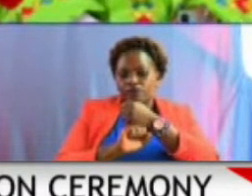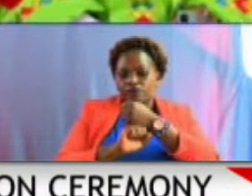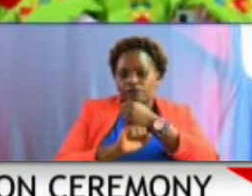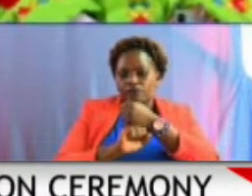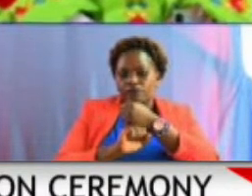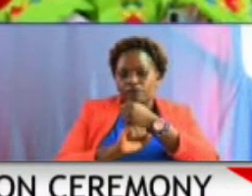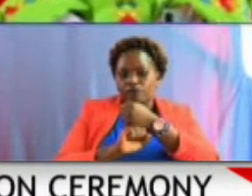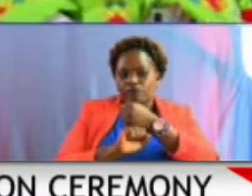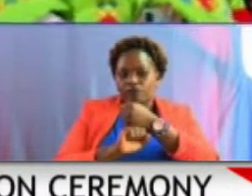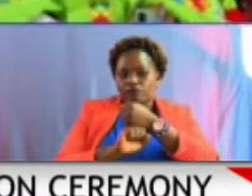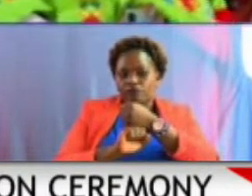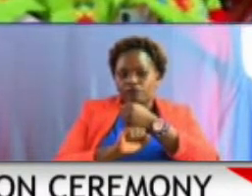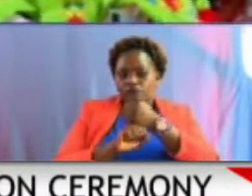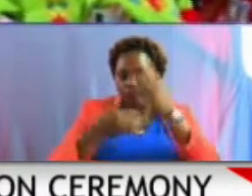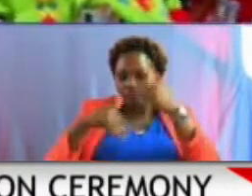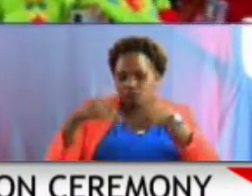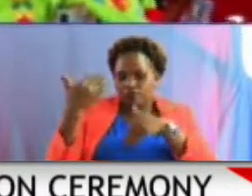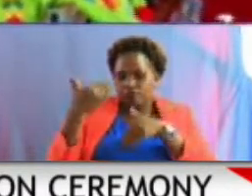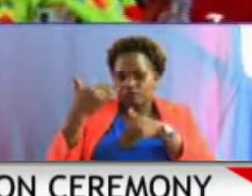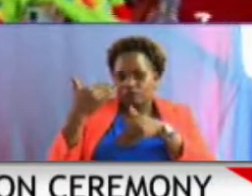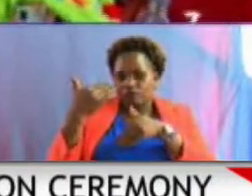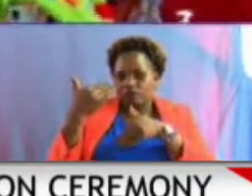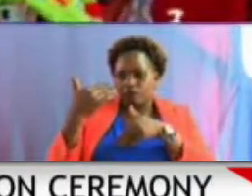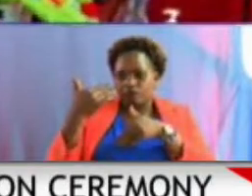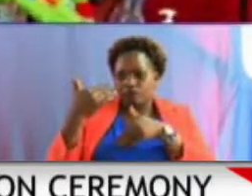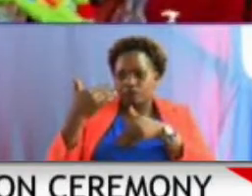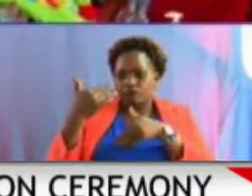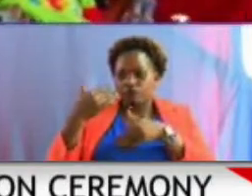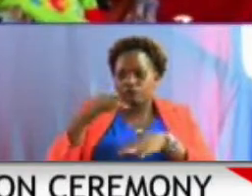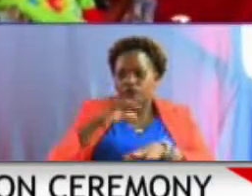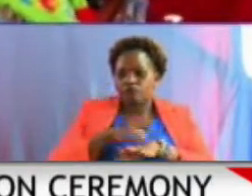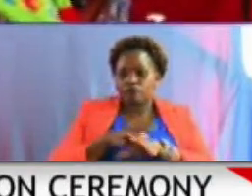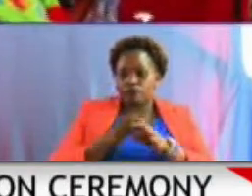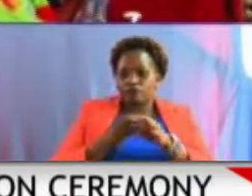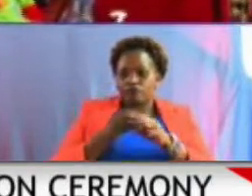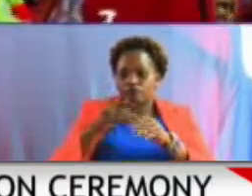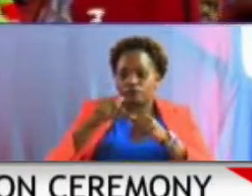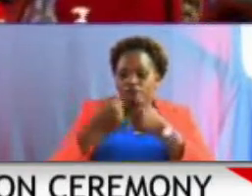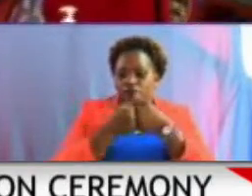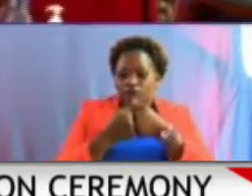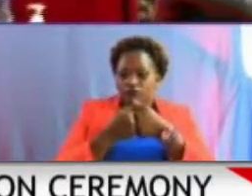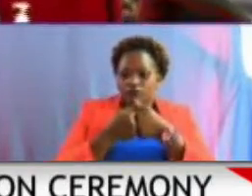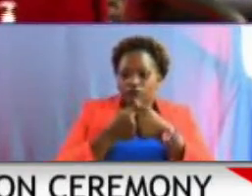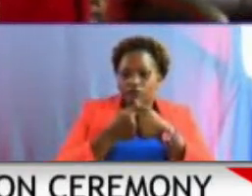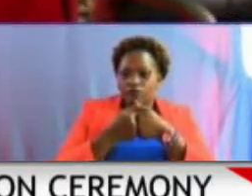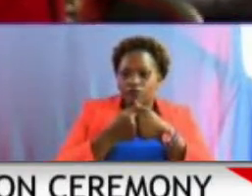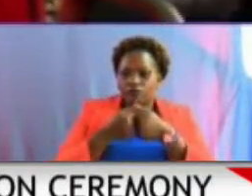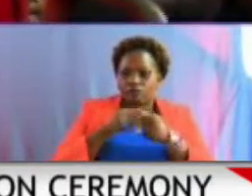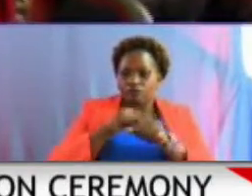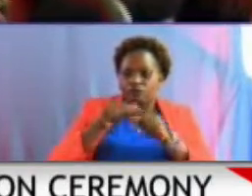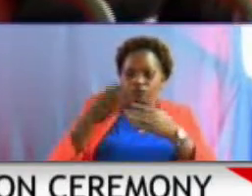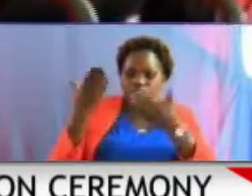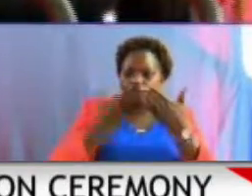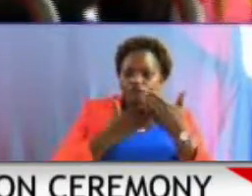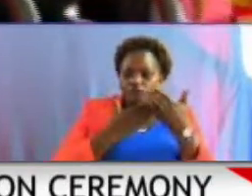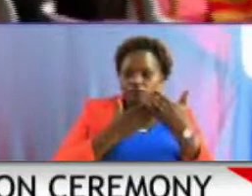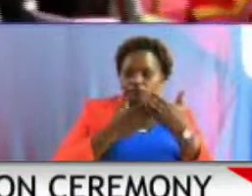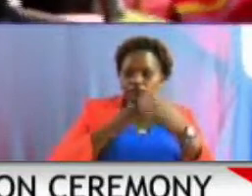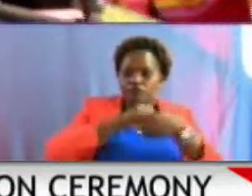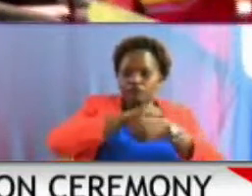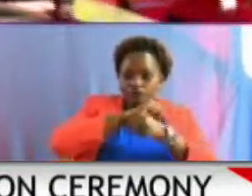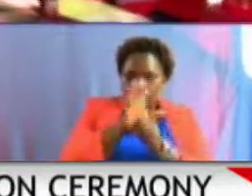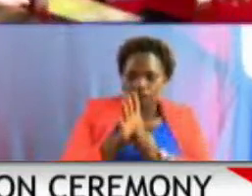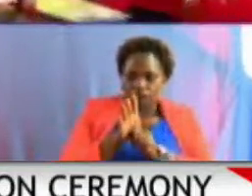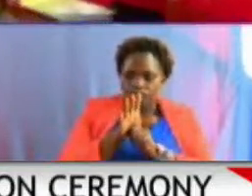that the university has received in addressing the challenges brought about by the